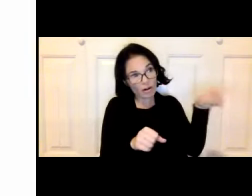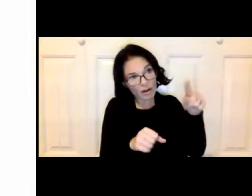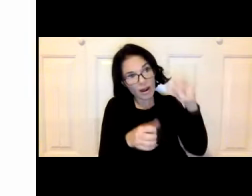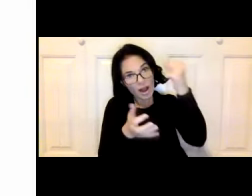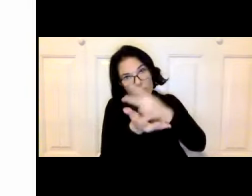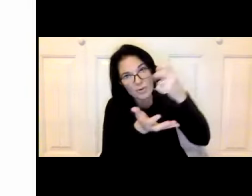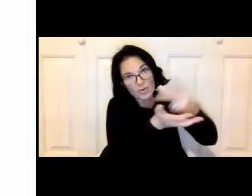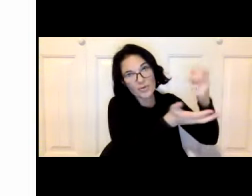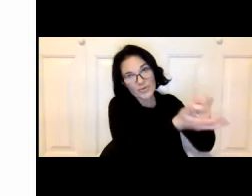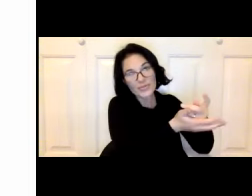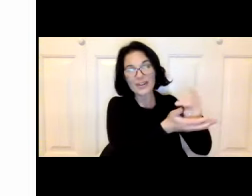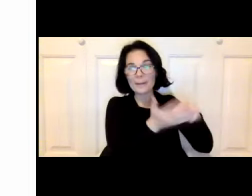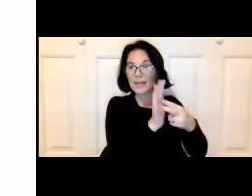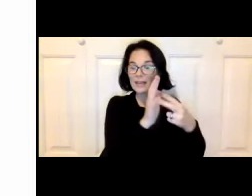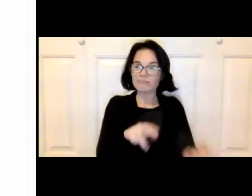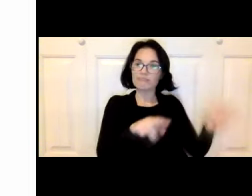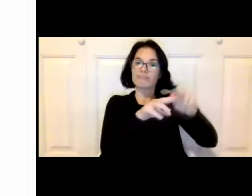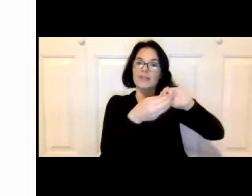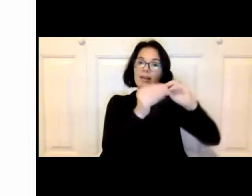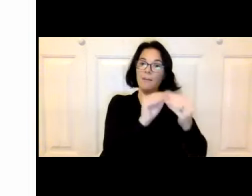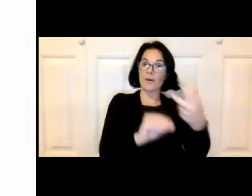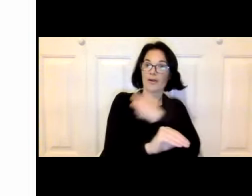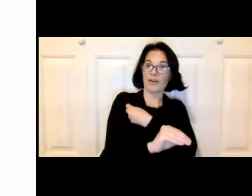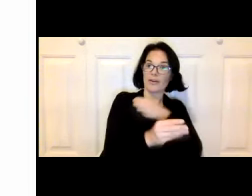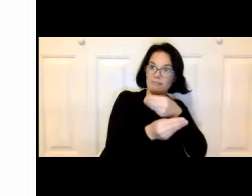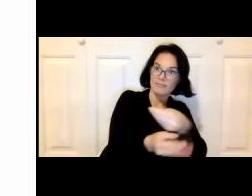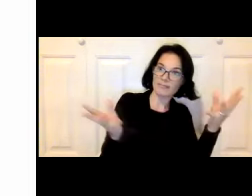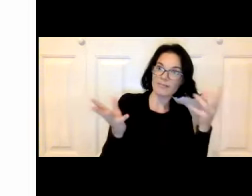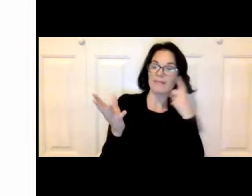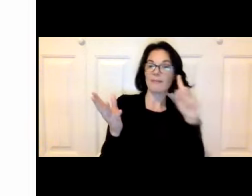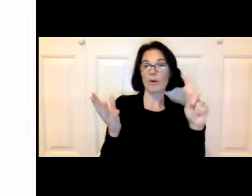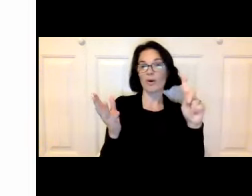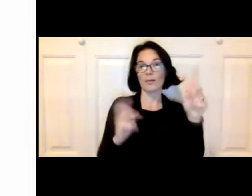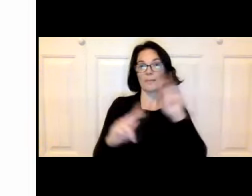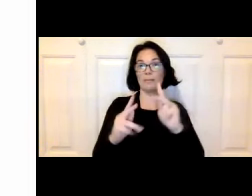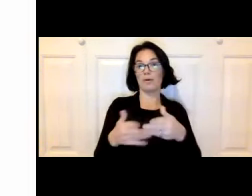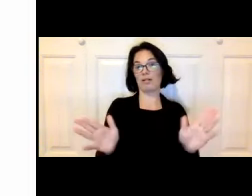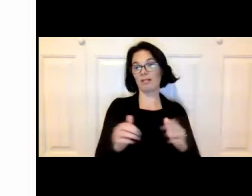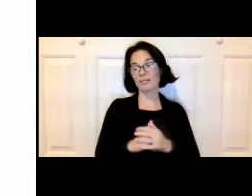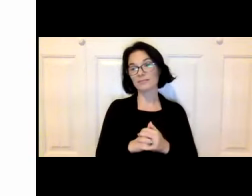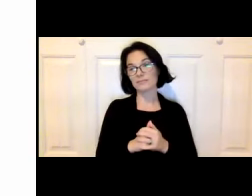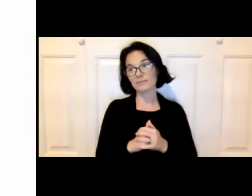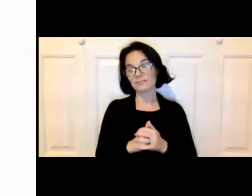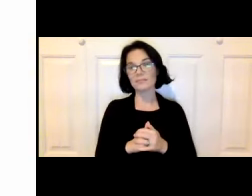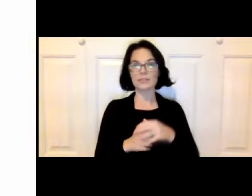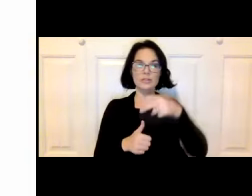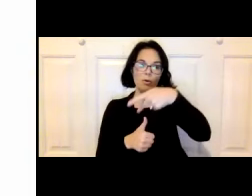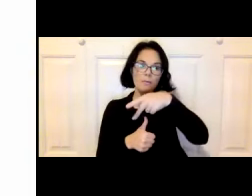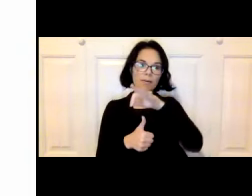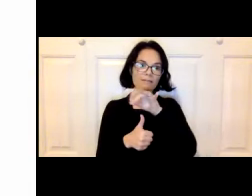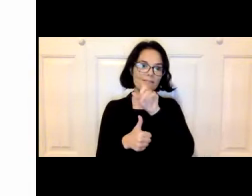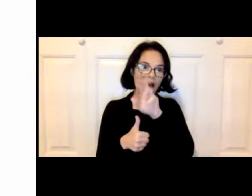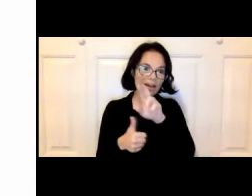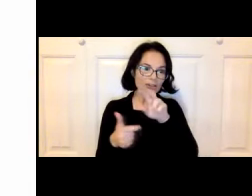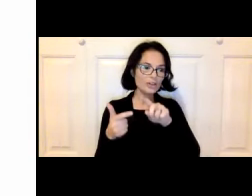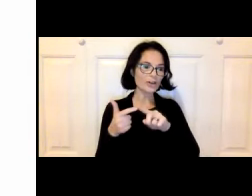an increased supply of vaccines available for the general public. So it's important that, Pfizer, Moderna,